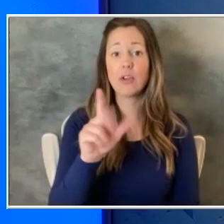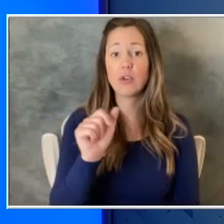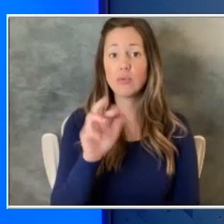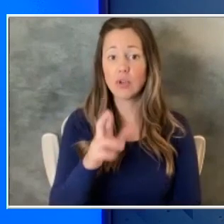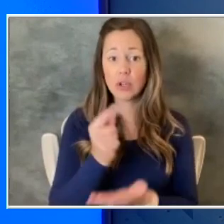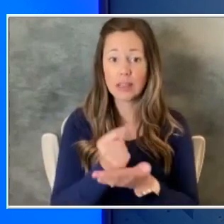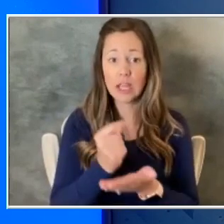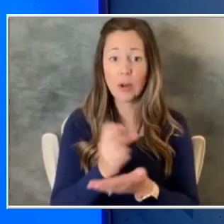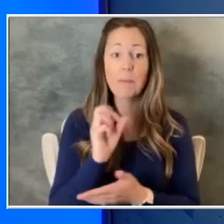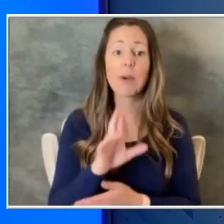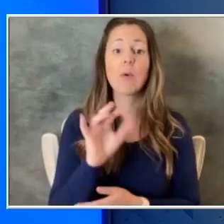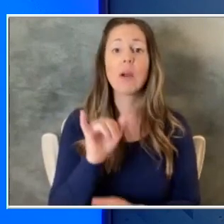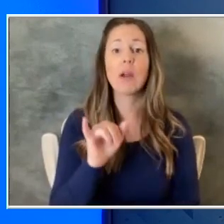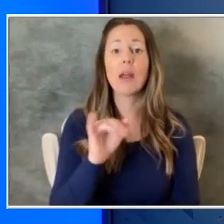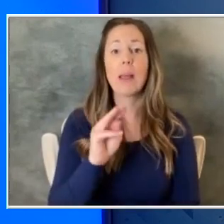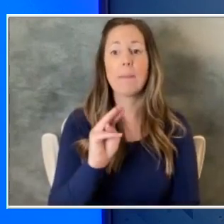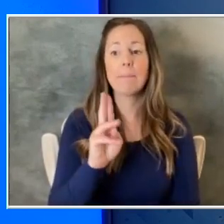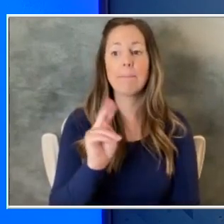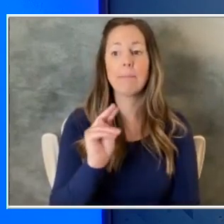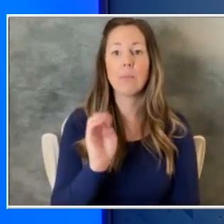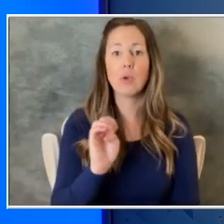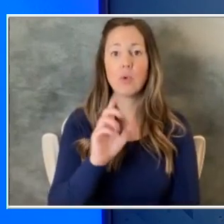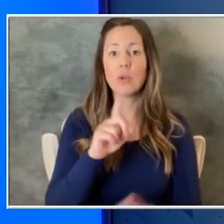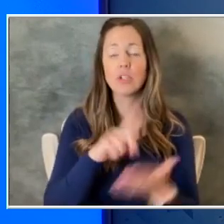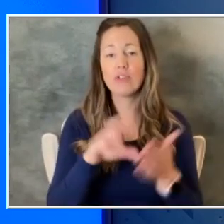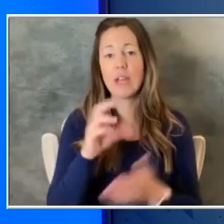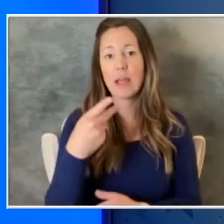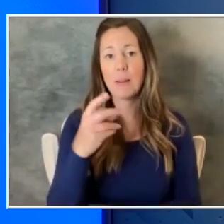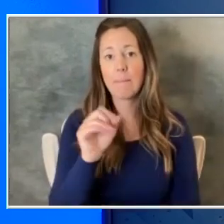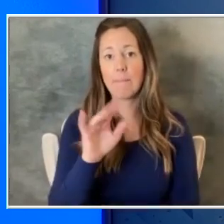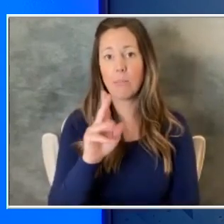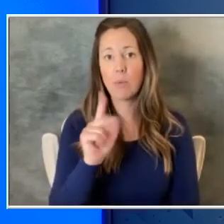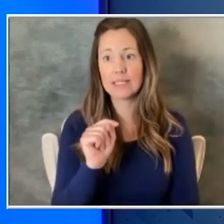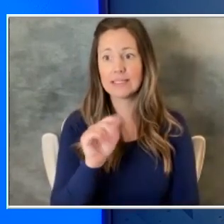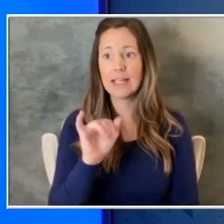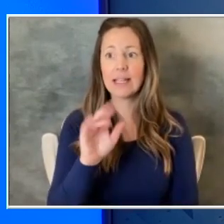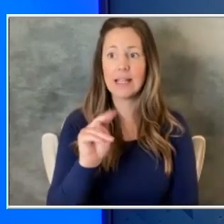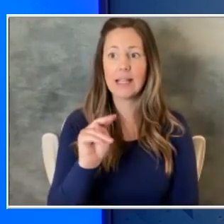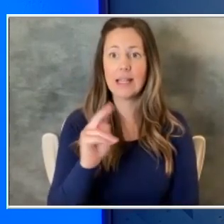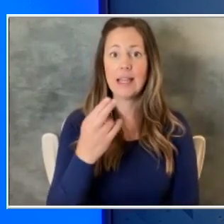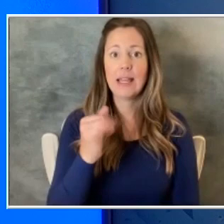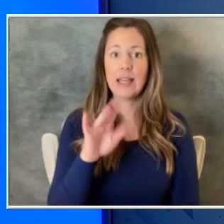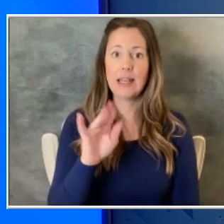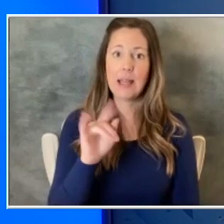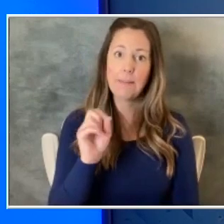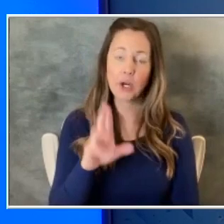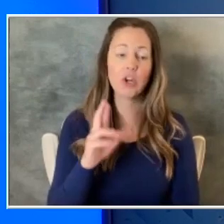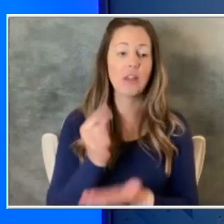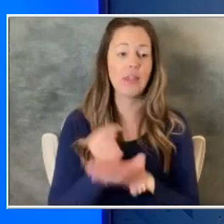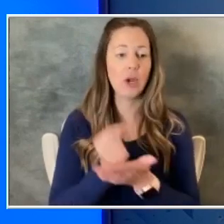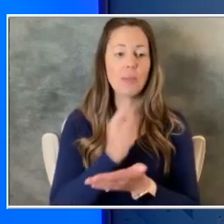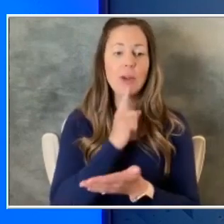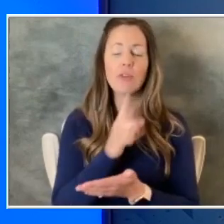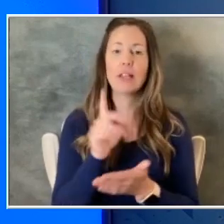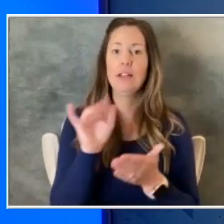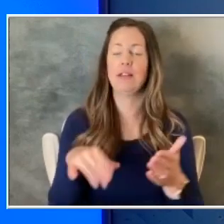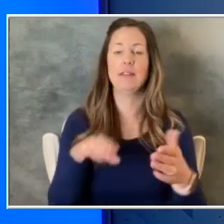so-called immune checkpoint inhibitor therapy, it is making a tremendous difference.